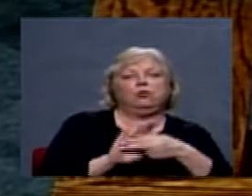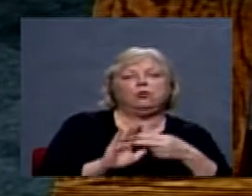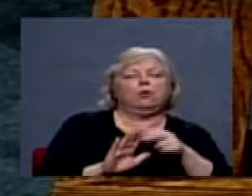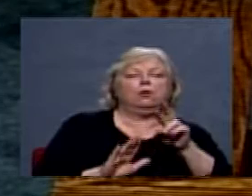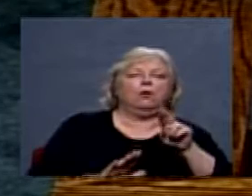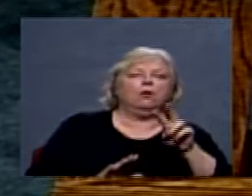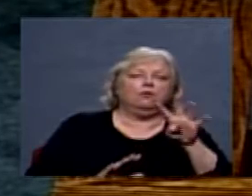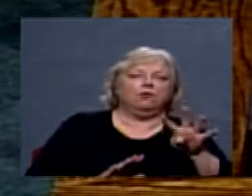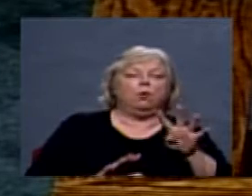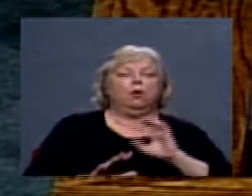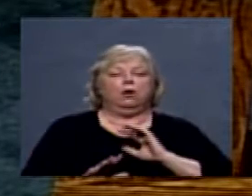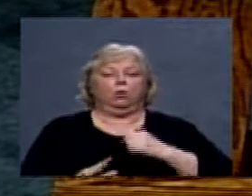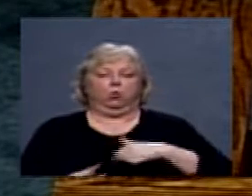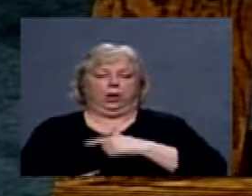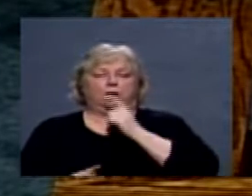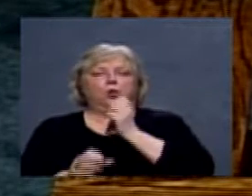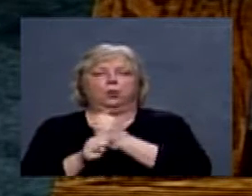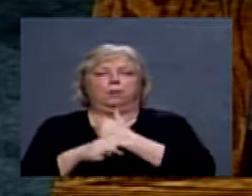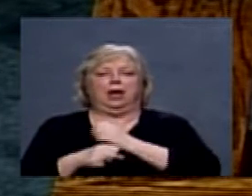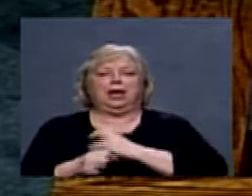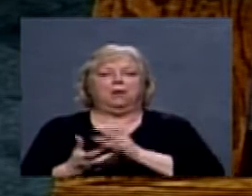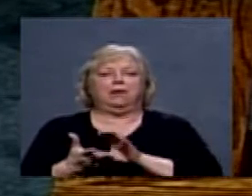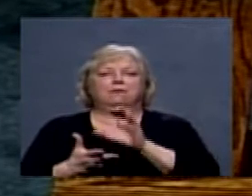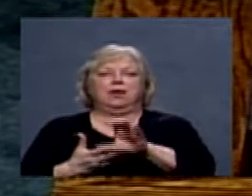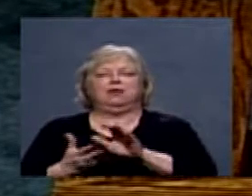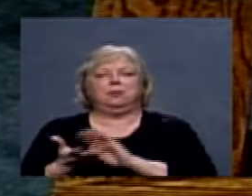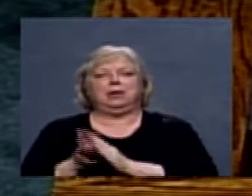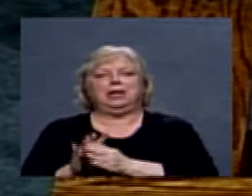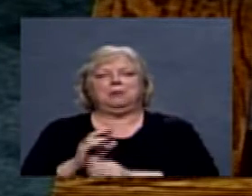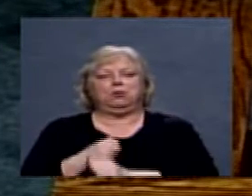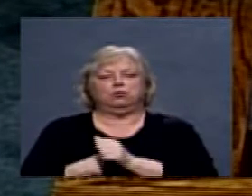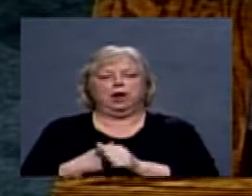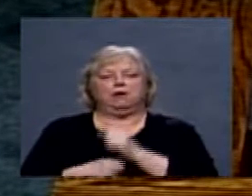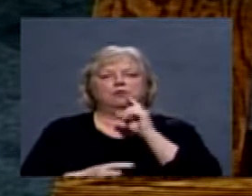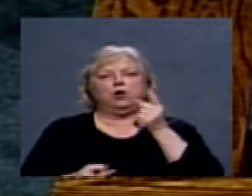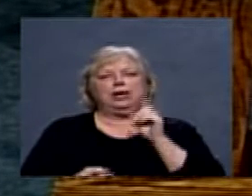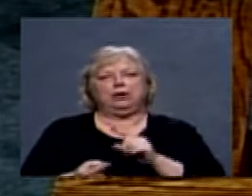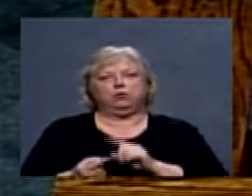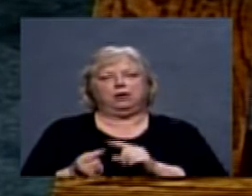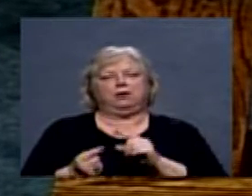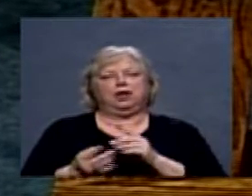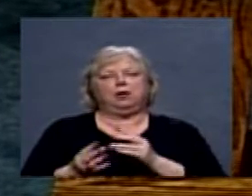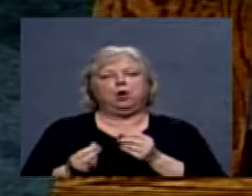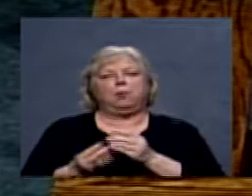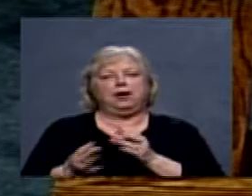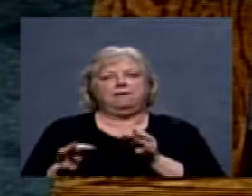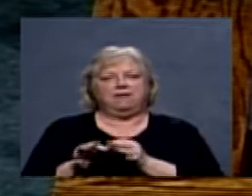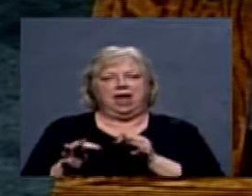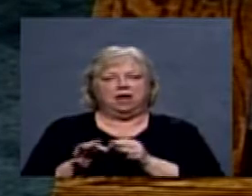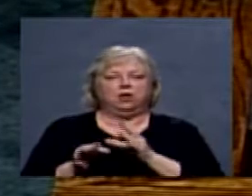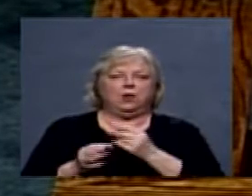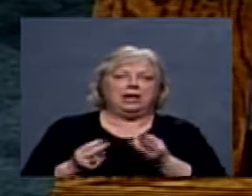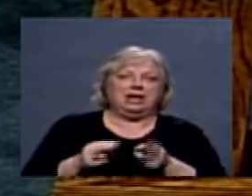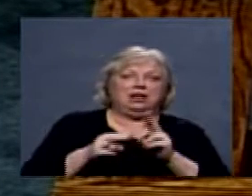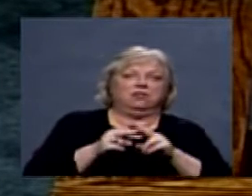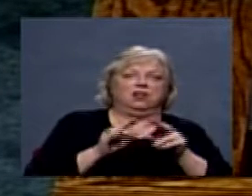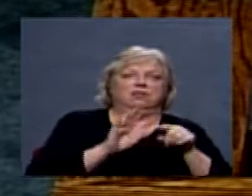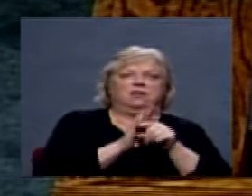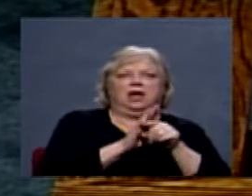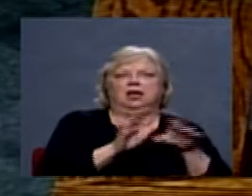investment almost a decade ago are at risk for decreased property values and an increase in negative activities throughout our neighborhood.